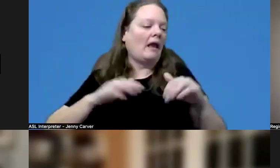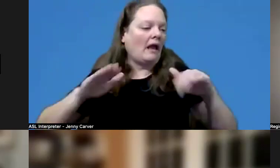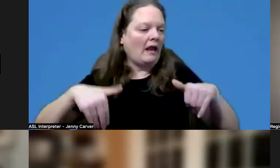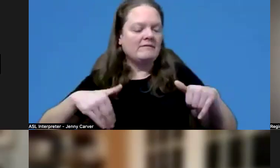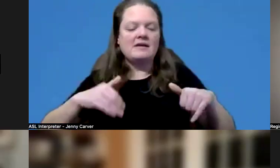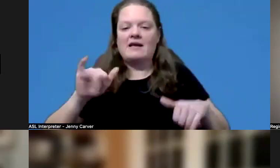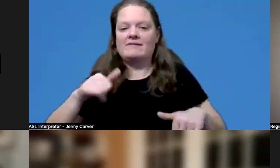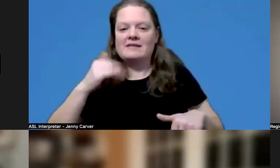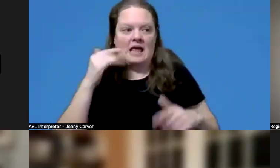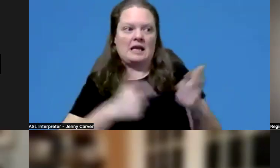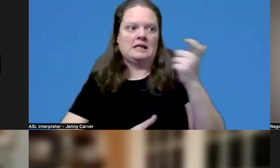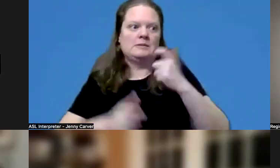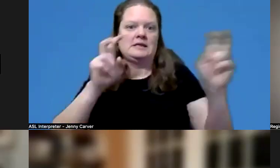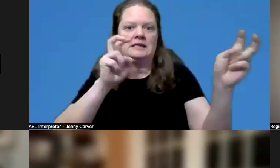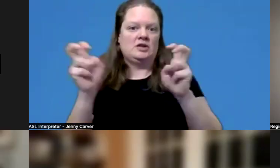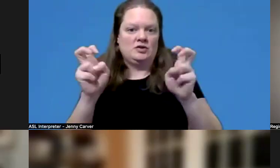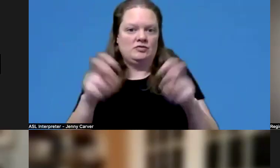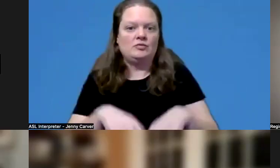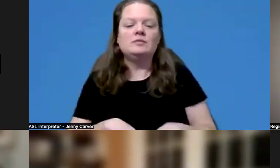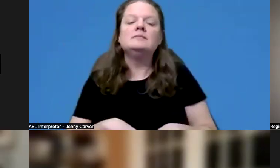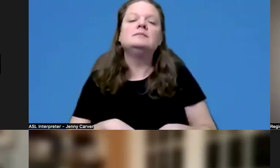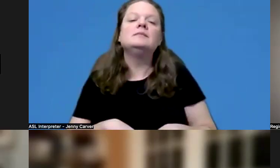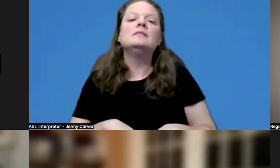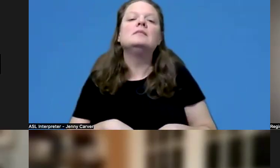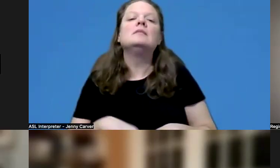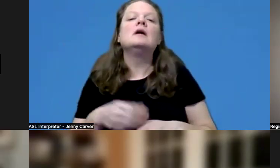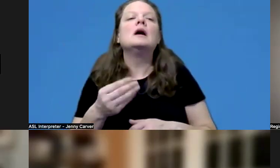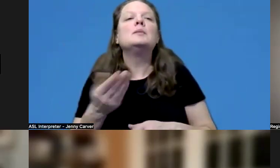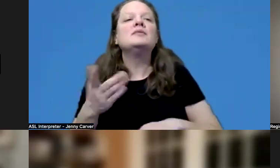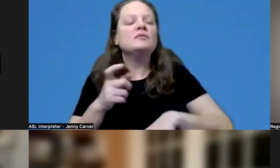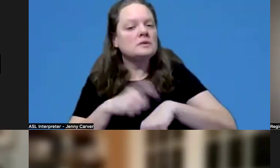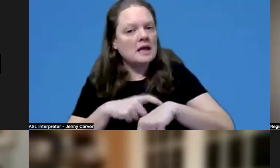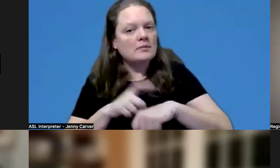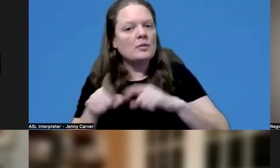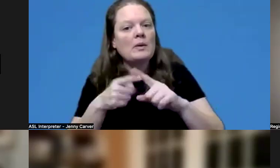that as a major issue. There have been times when there have been